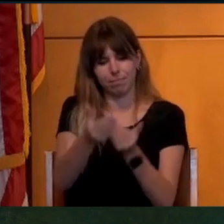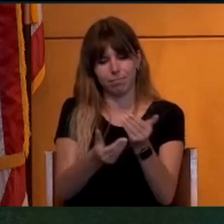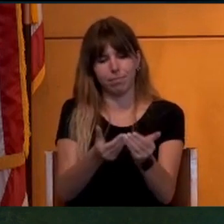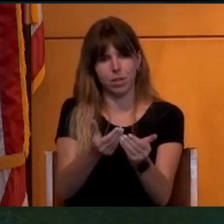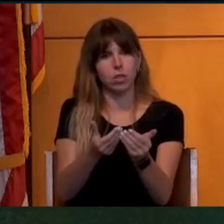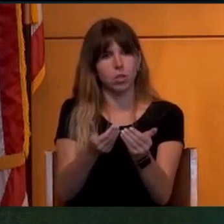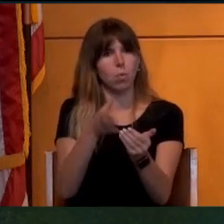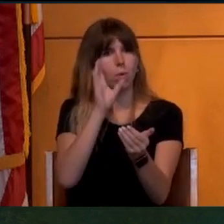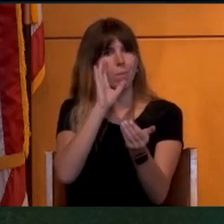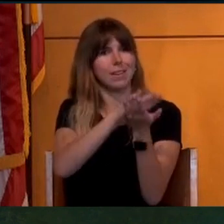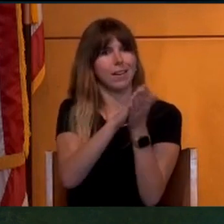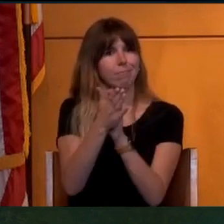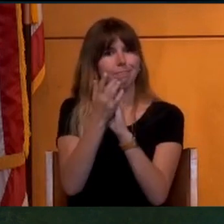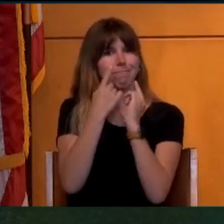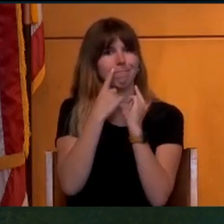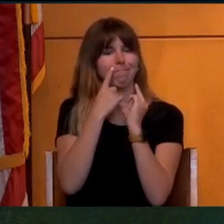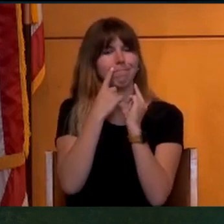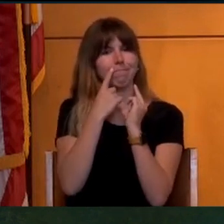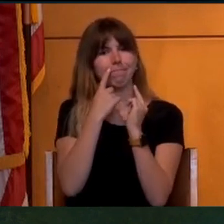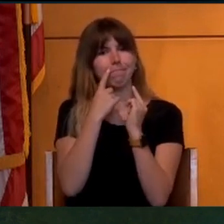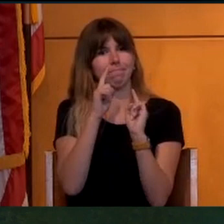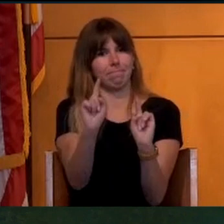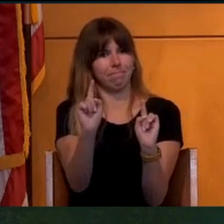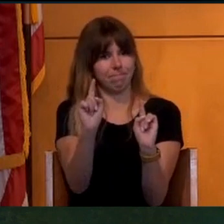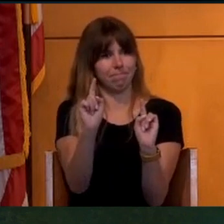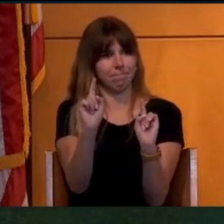excellent subsurface